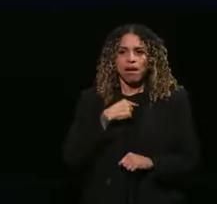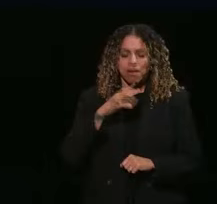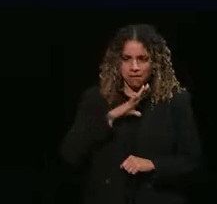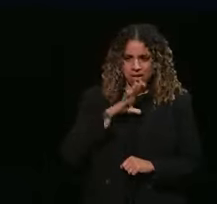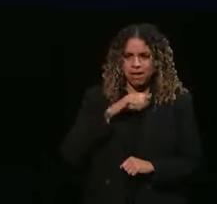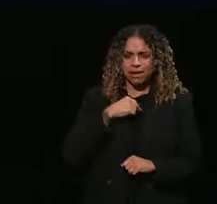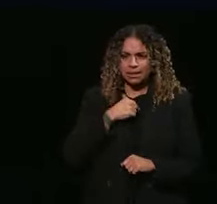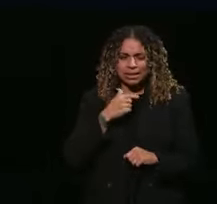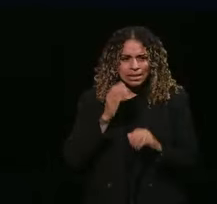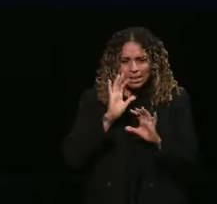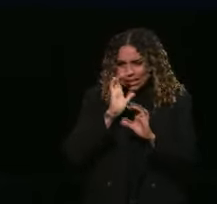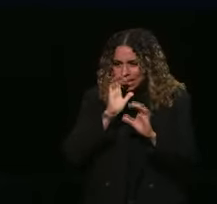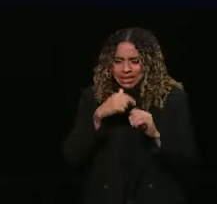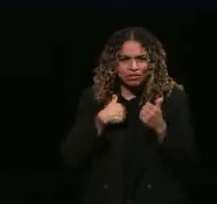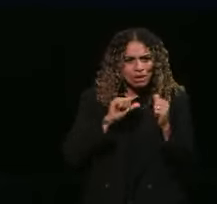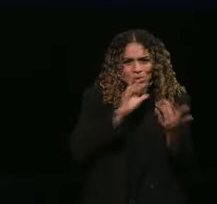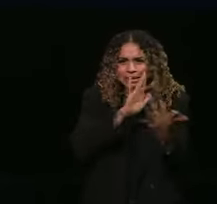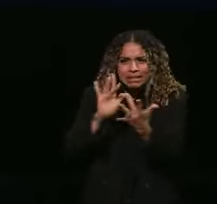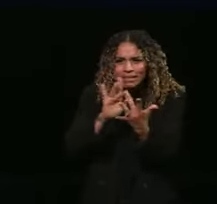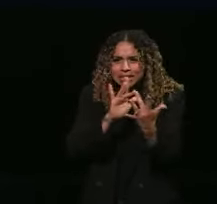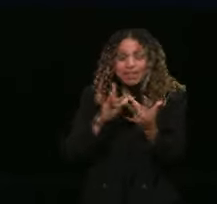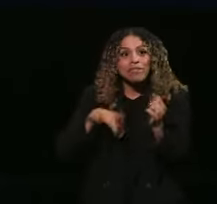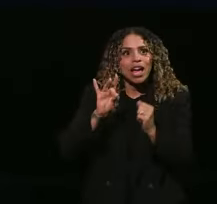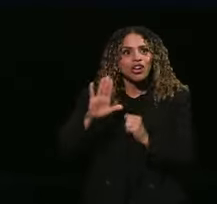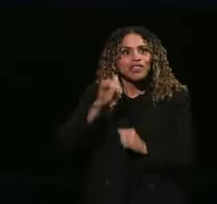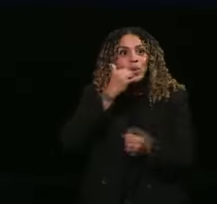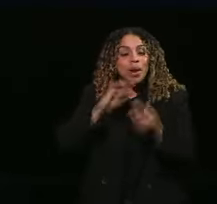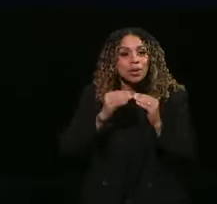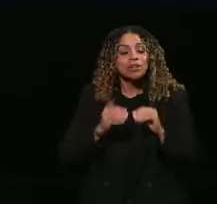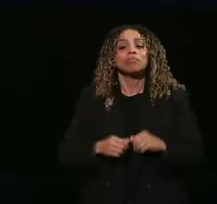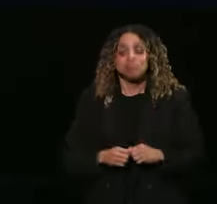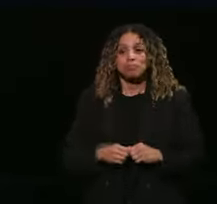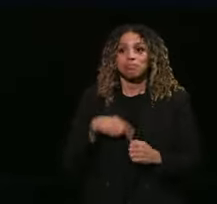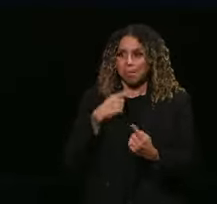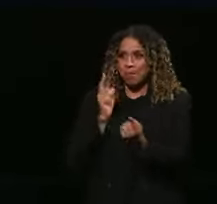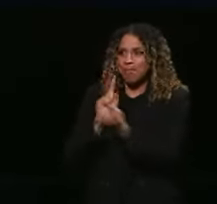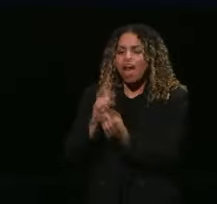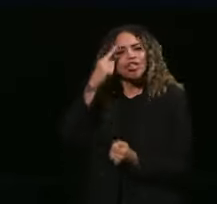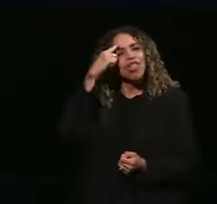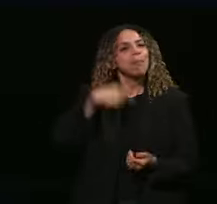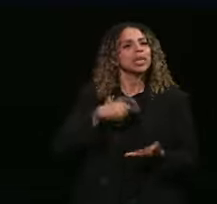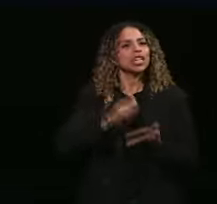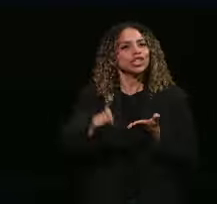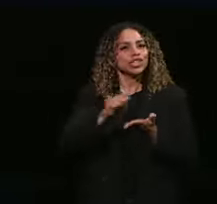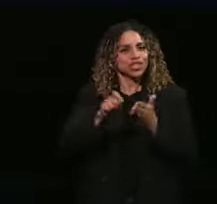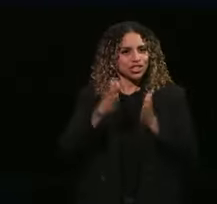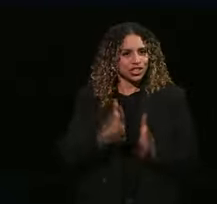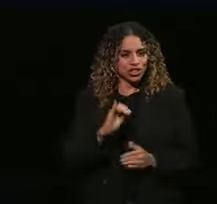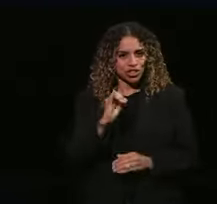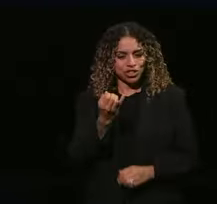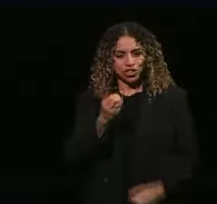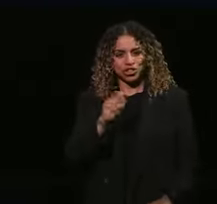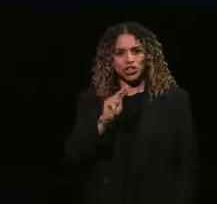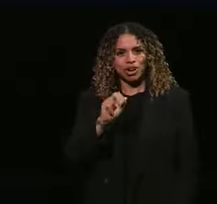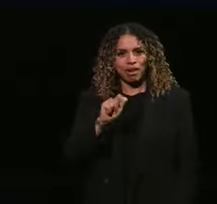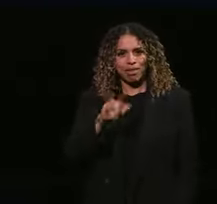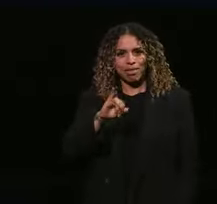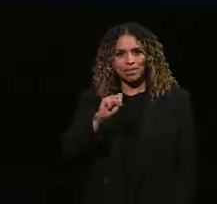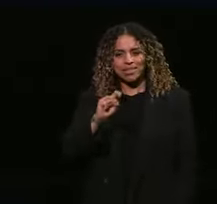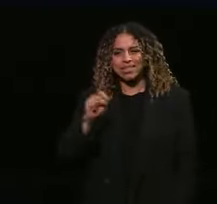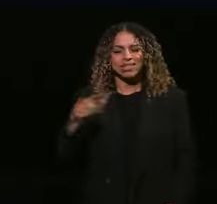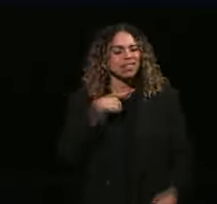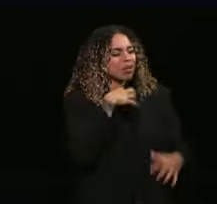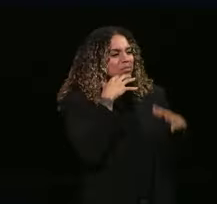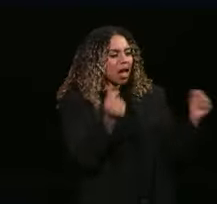gave me her number. And when I met her, she thought I was a journalist. She told me, I'm done with